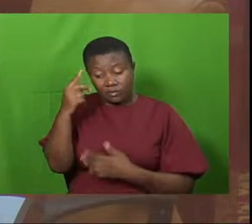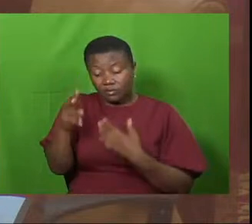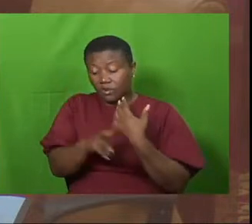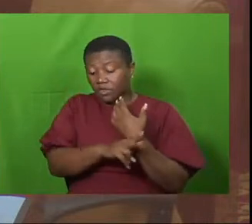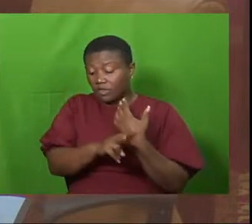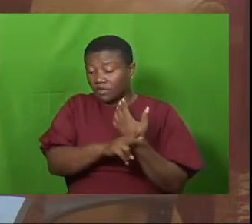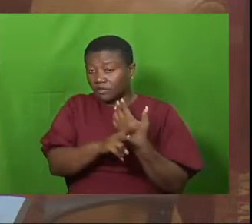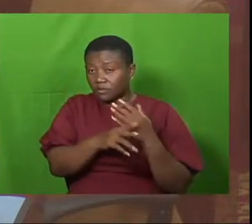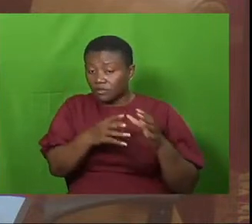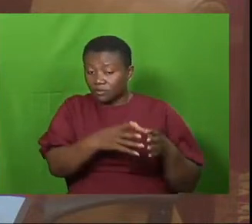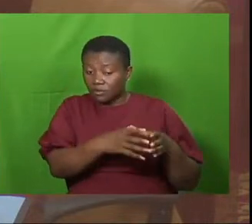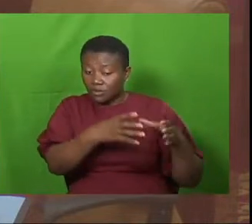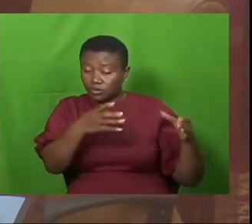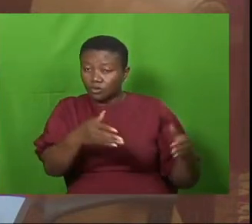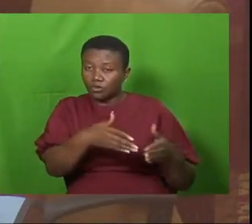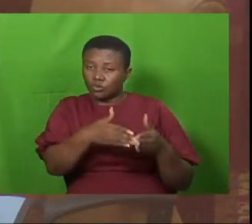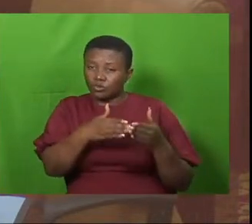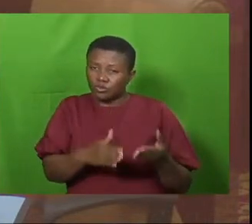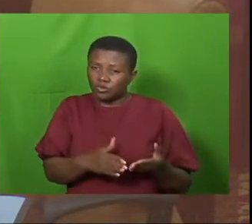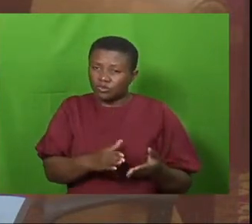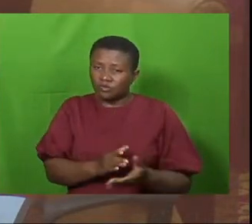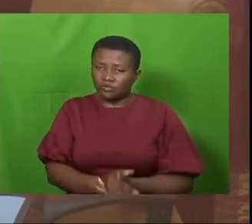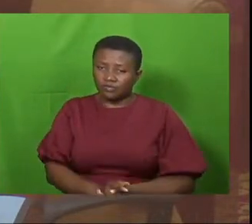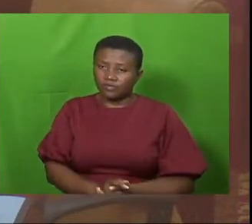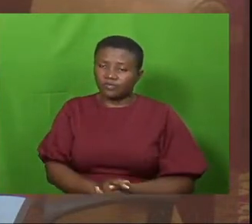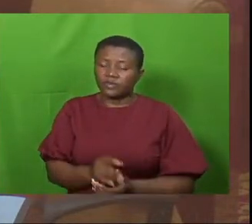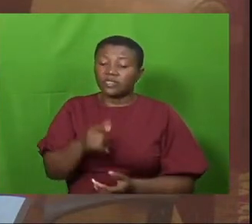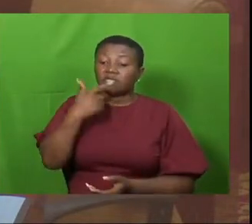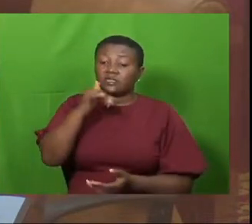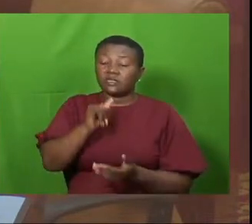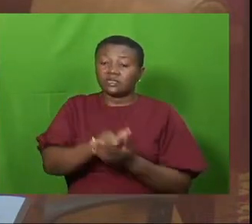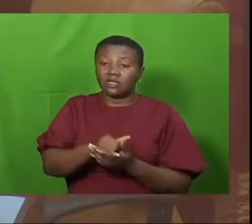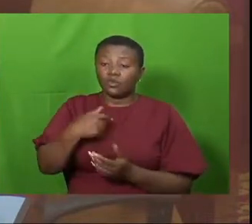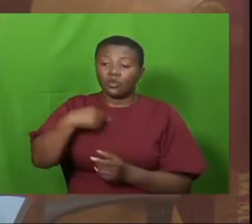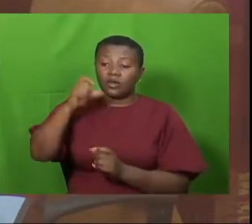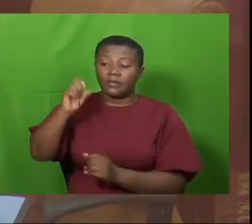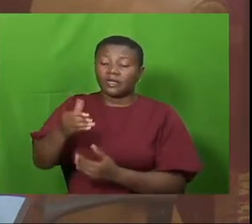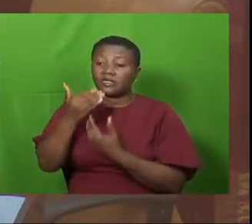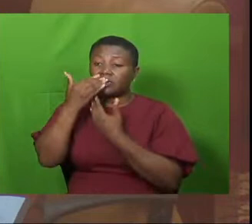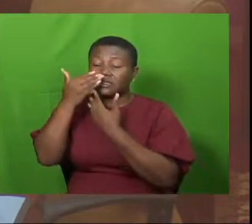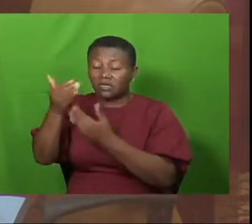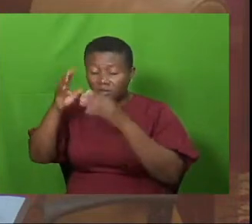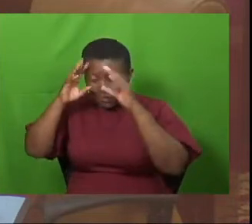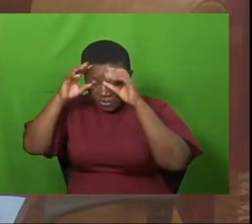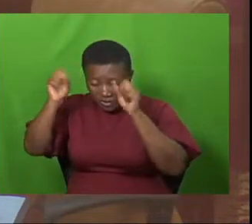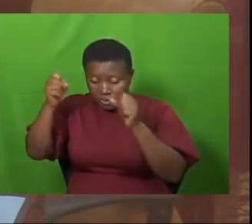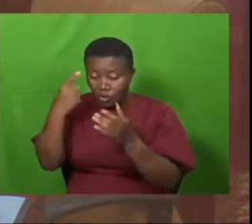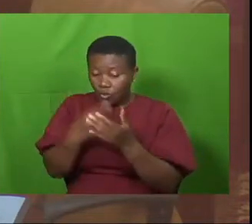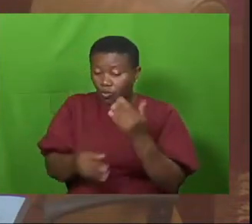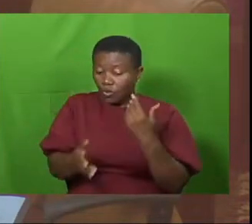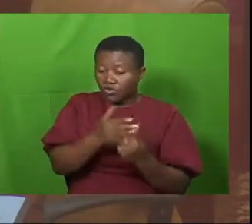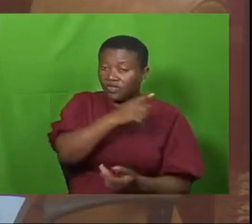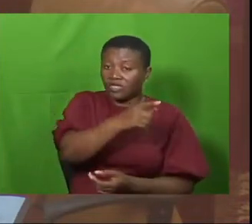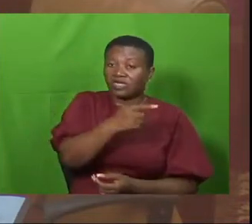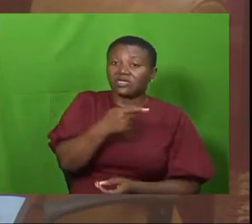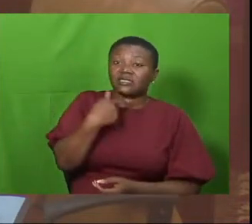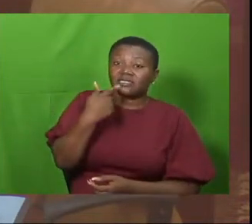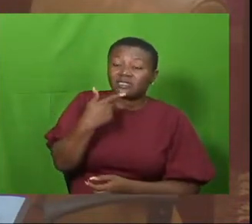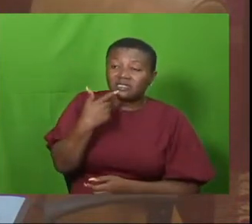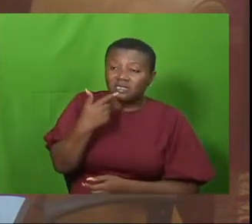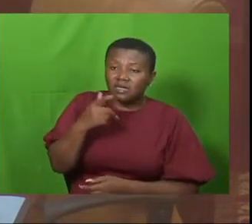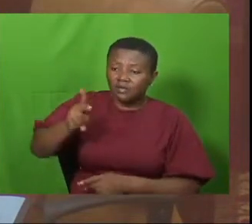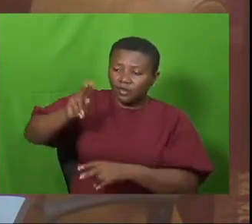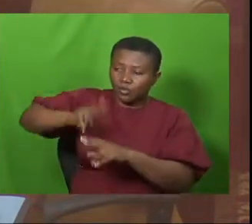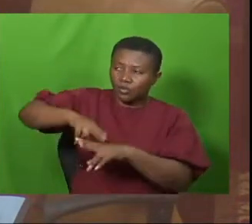has moved a motion that we should thank His Excellency. Whatever he has said has been recorded. The Hansard Department, they are seated